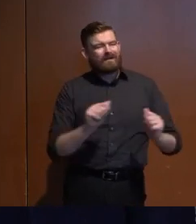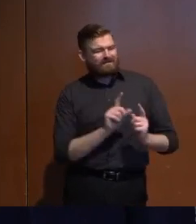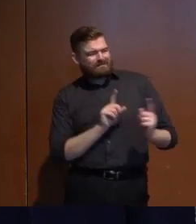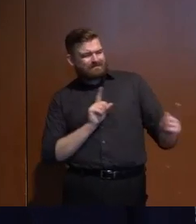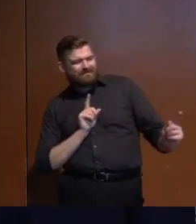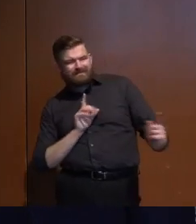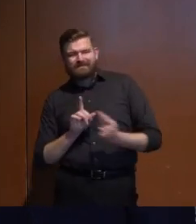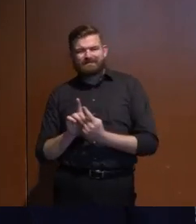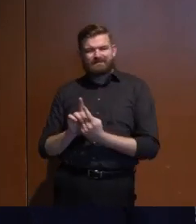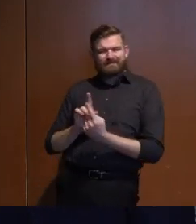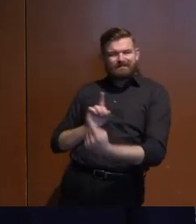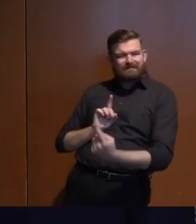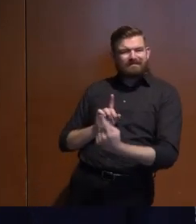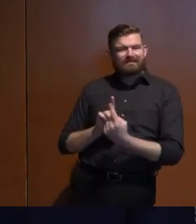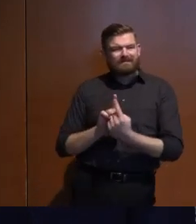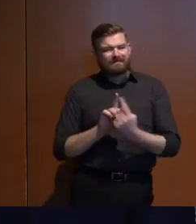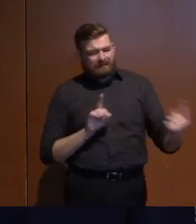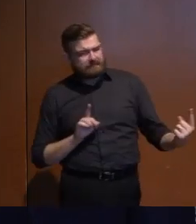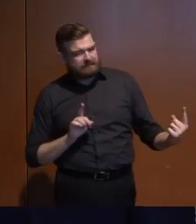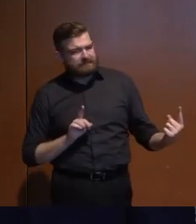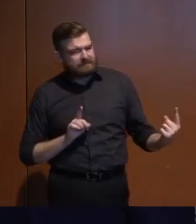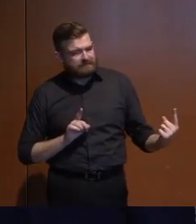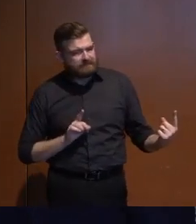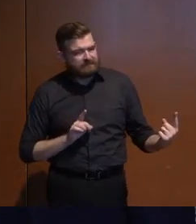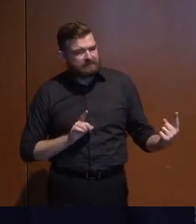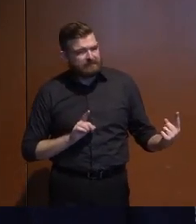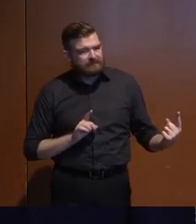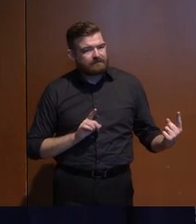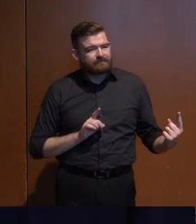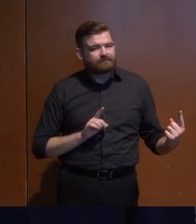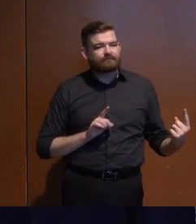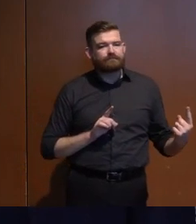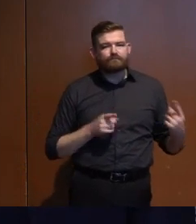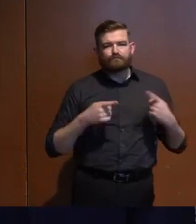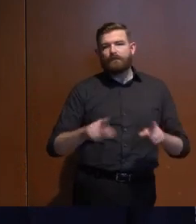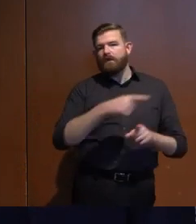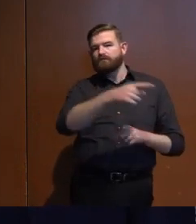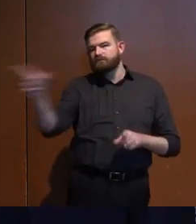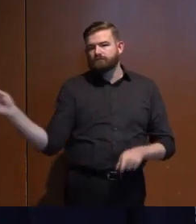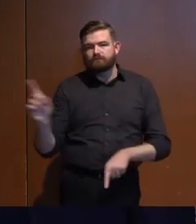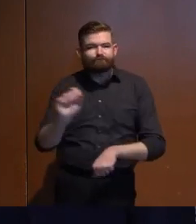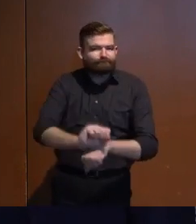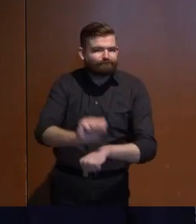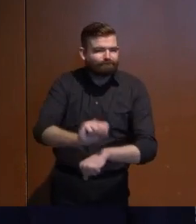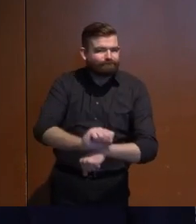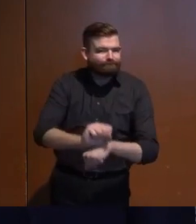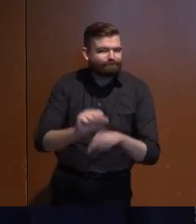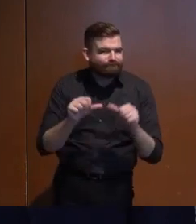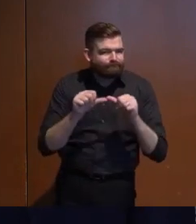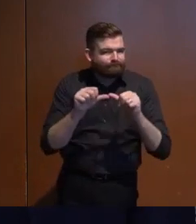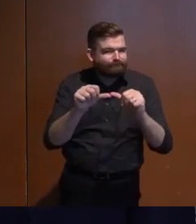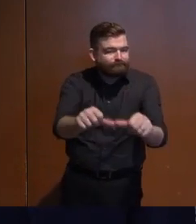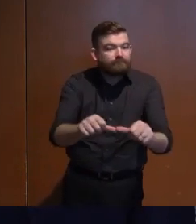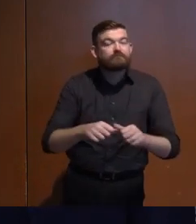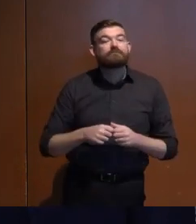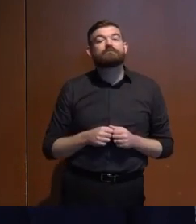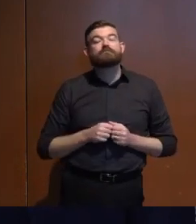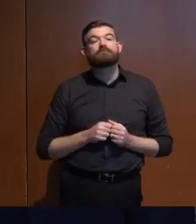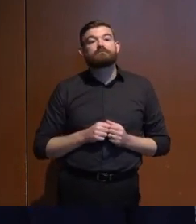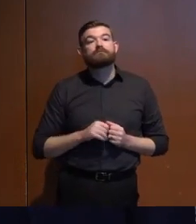as you can carry out your essential duties. After each interaction, use hand sanitizer with at